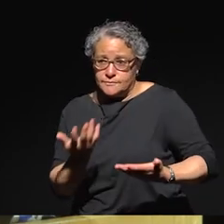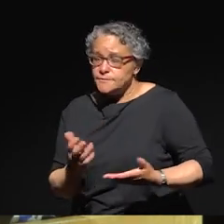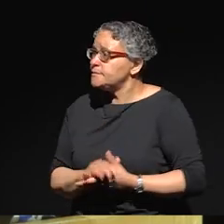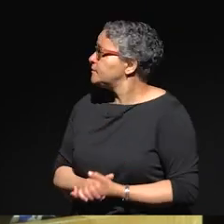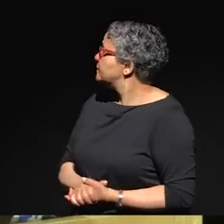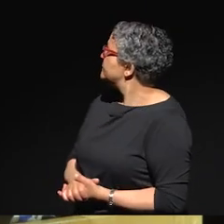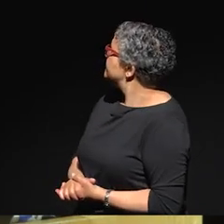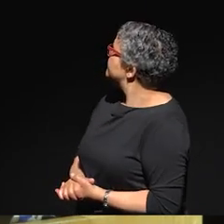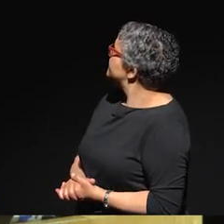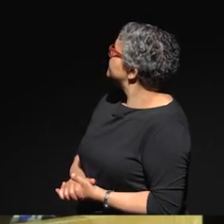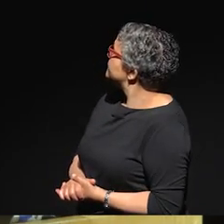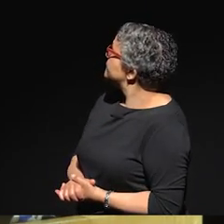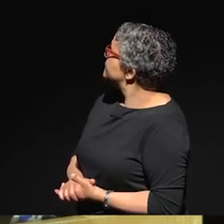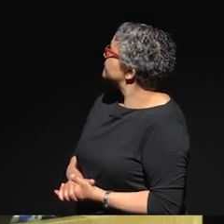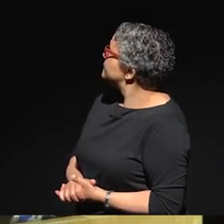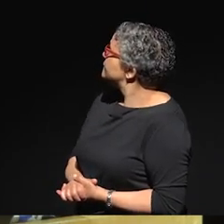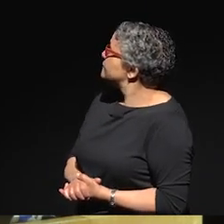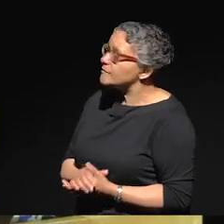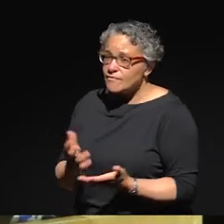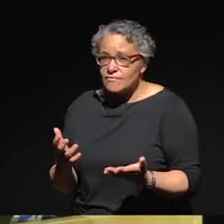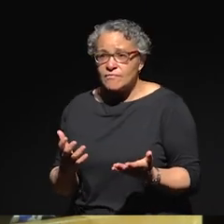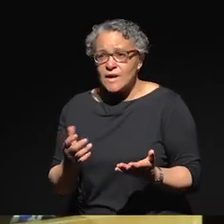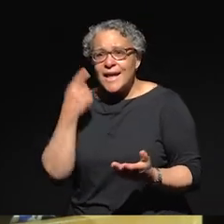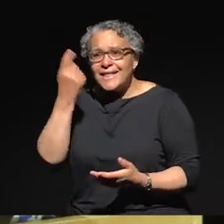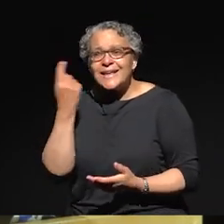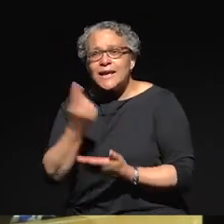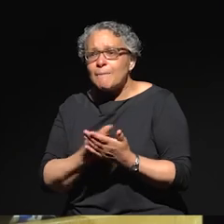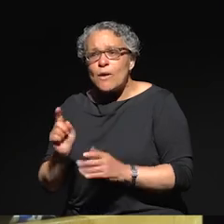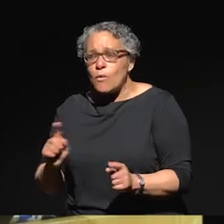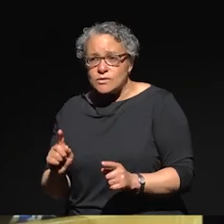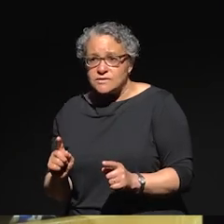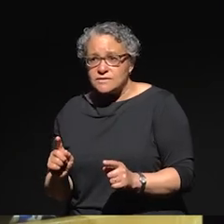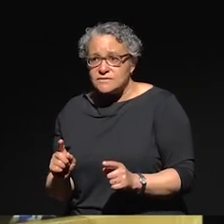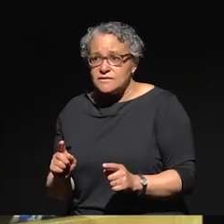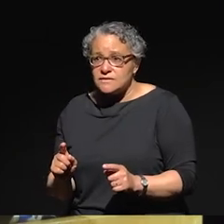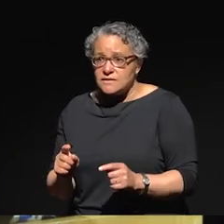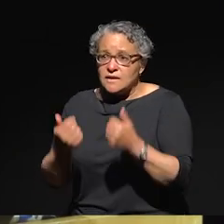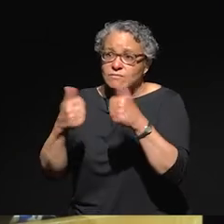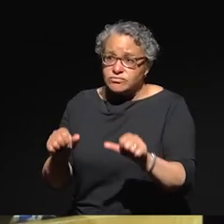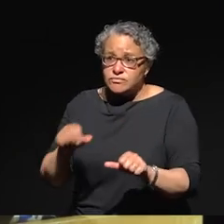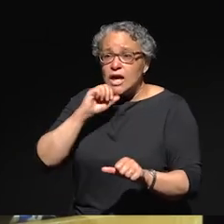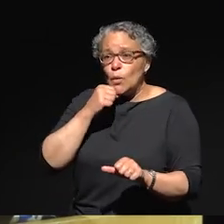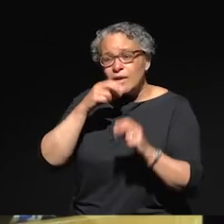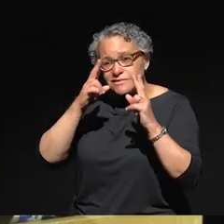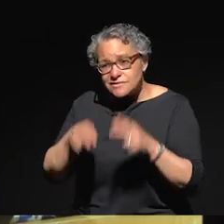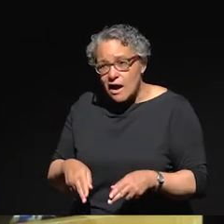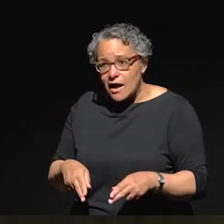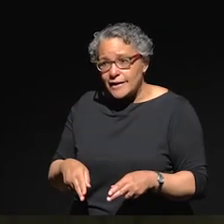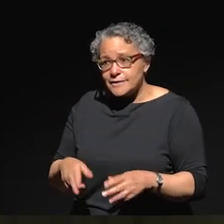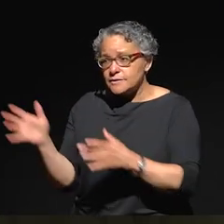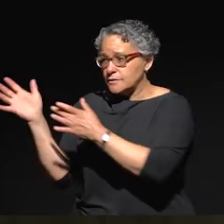And what he's thinking about, of course, is the fact that he will eventually die on the cross. He's aware of that already as a